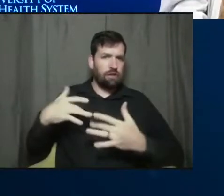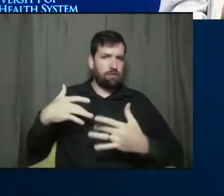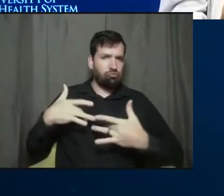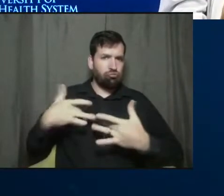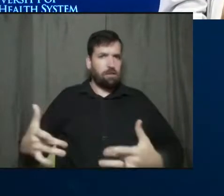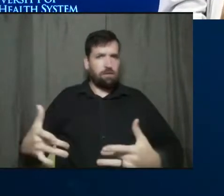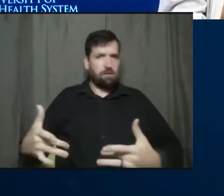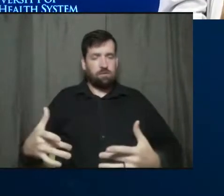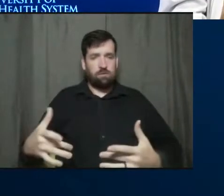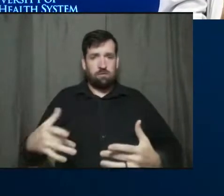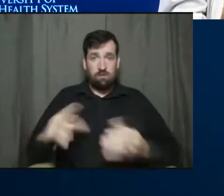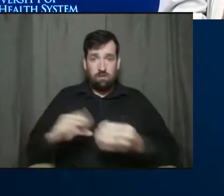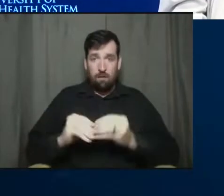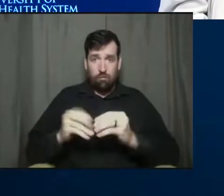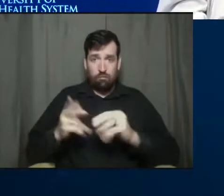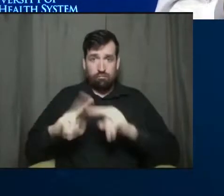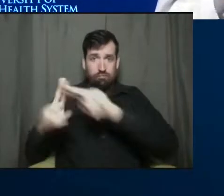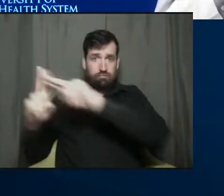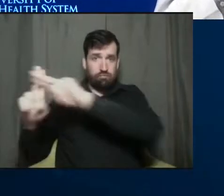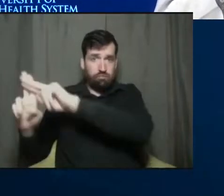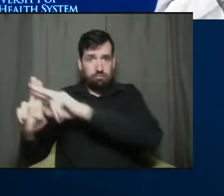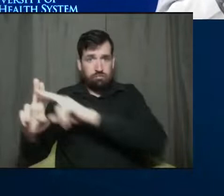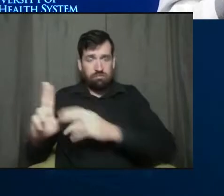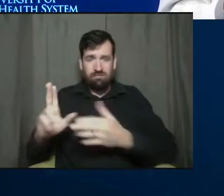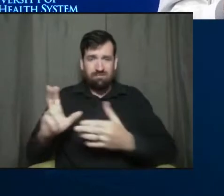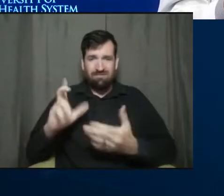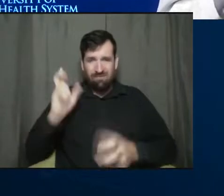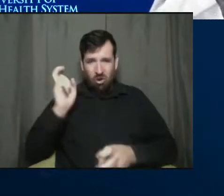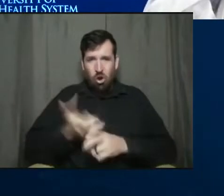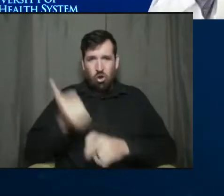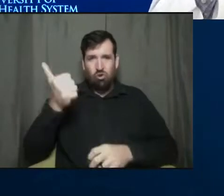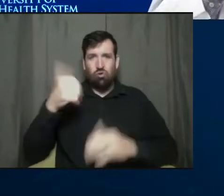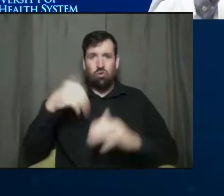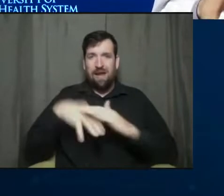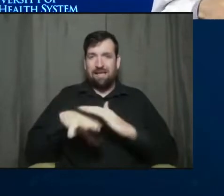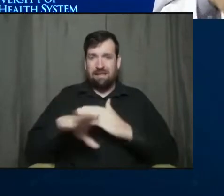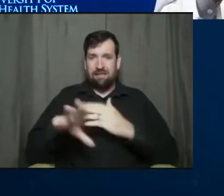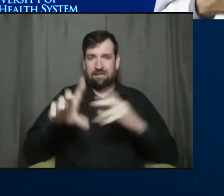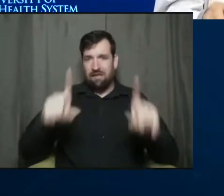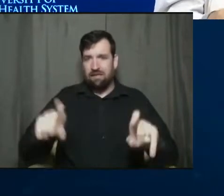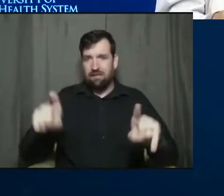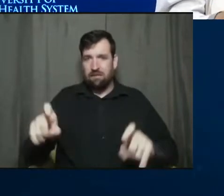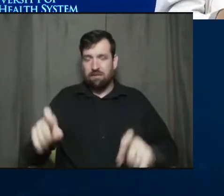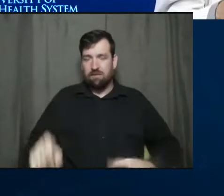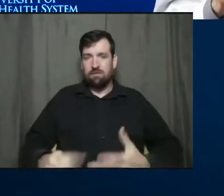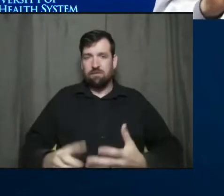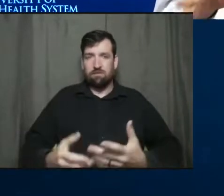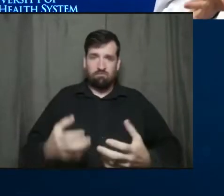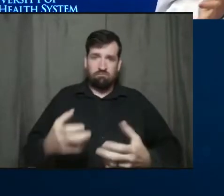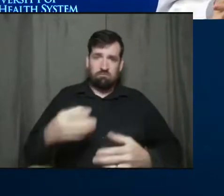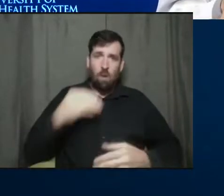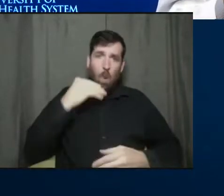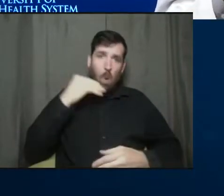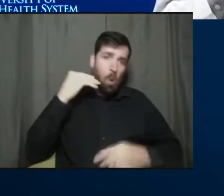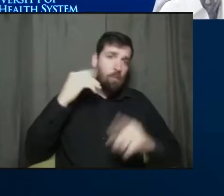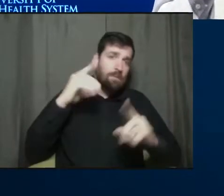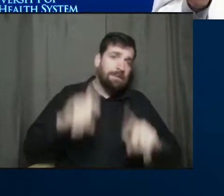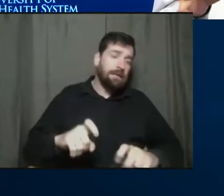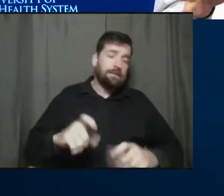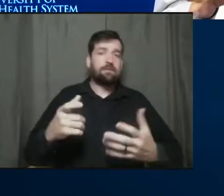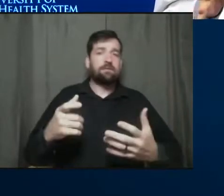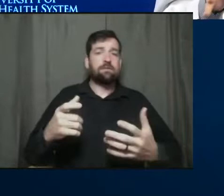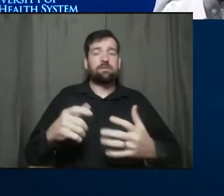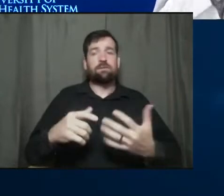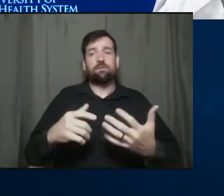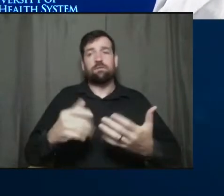lot harder, it's not as easy to access testing that we're going to know about. There's at-home tests and things like that, and even they have to pay for, so many people aren't